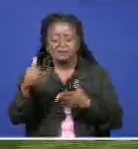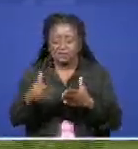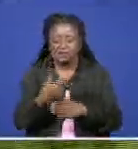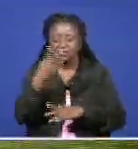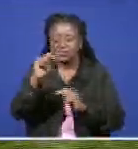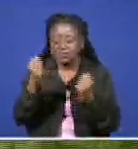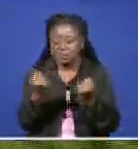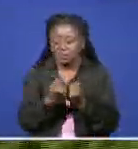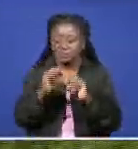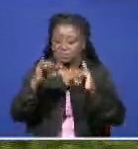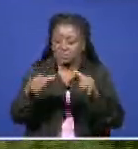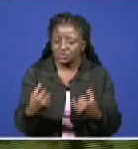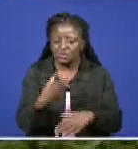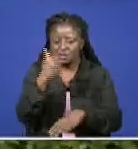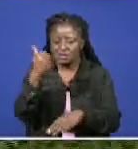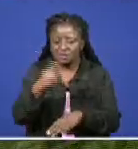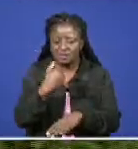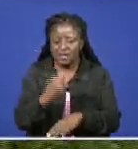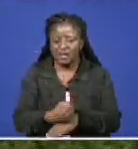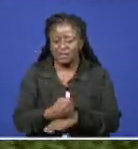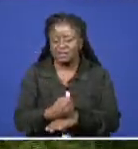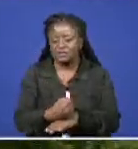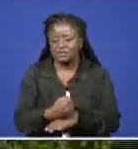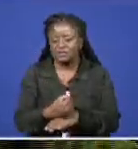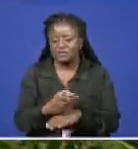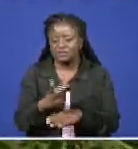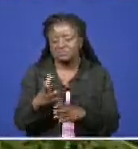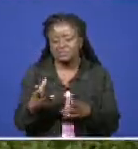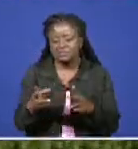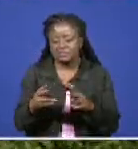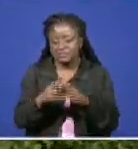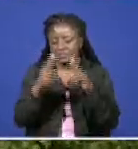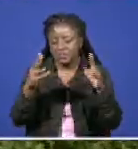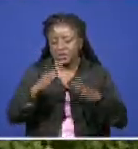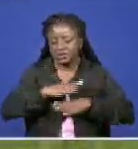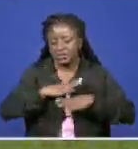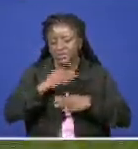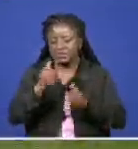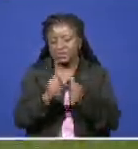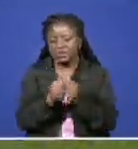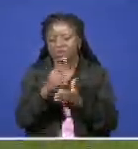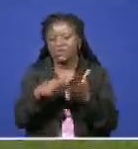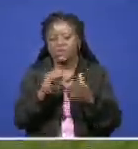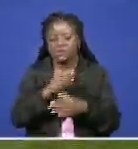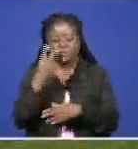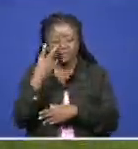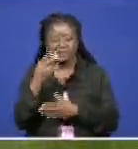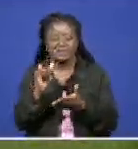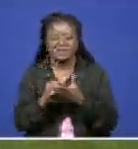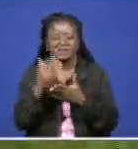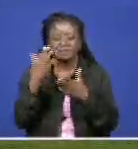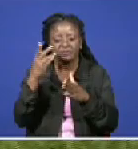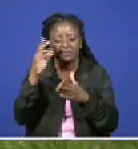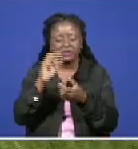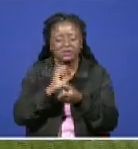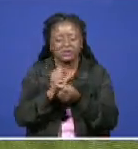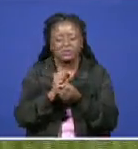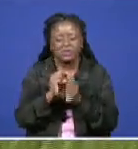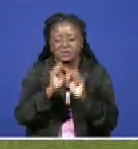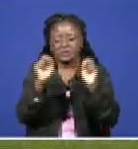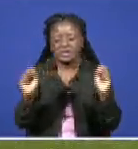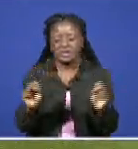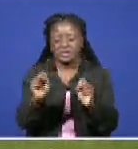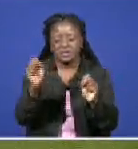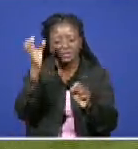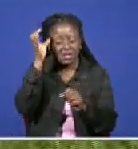just established, so I'm extremely pleased with what I'm seeing so far. And that's going to do it for Sports Saturday. I'm Charles